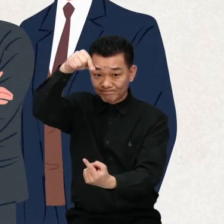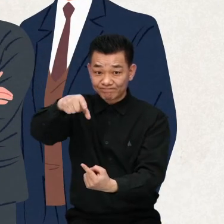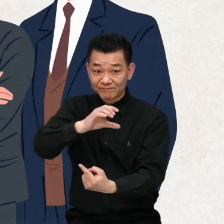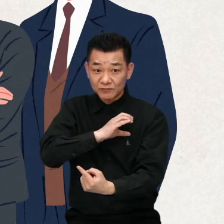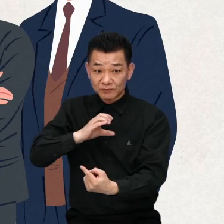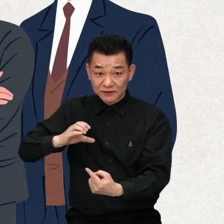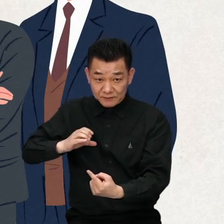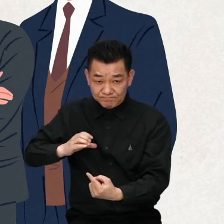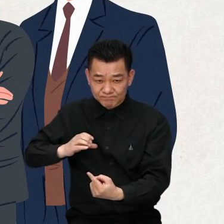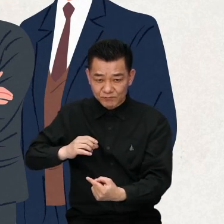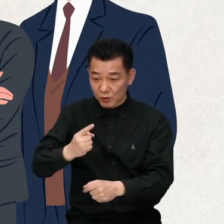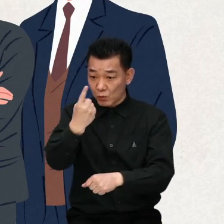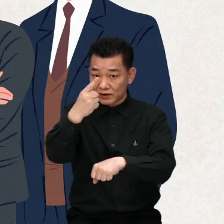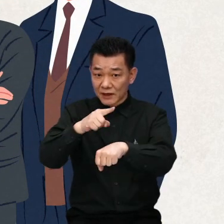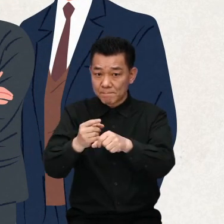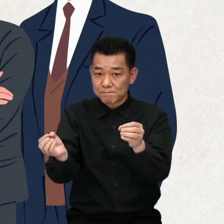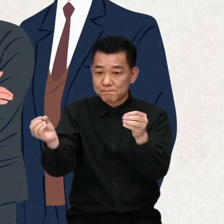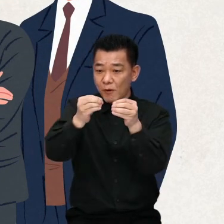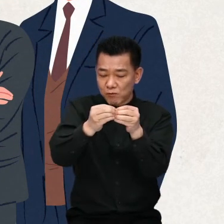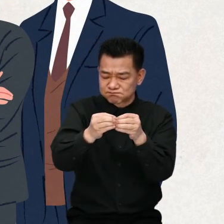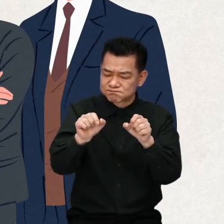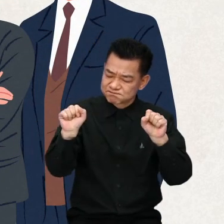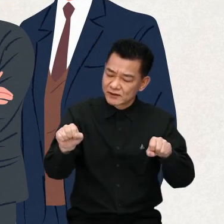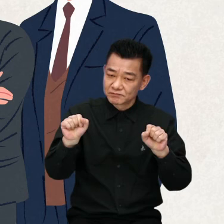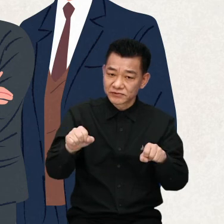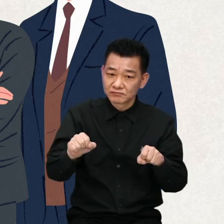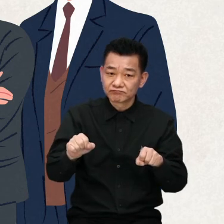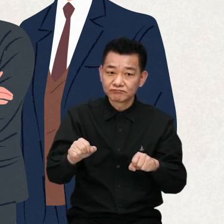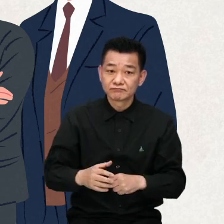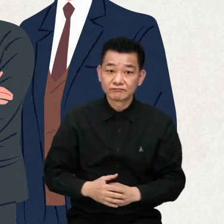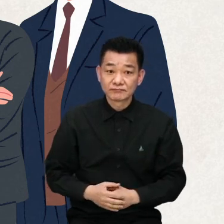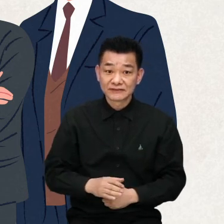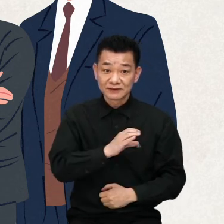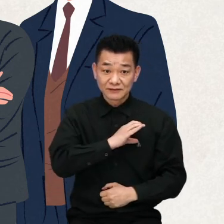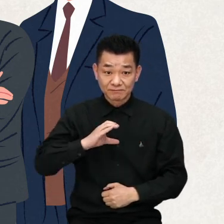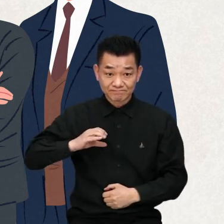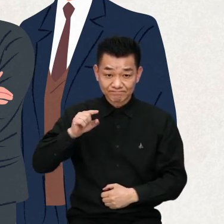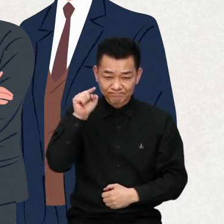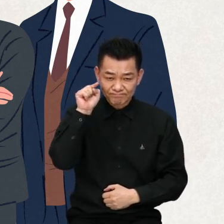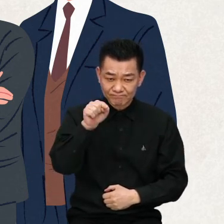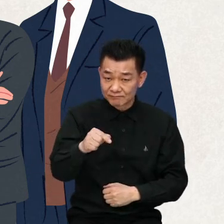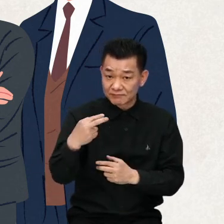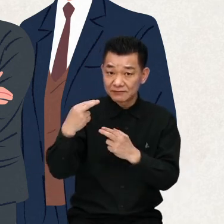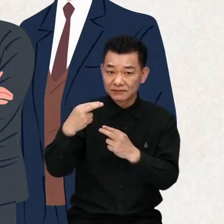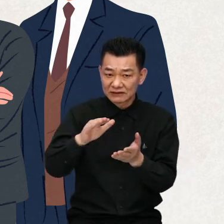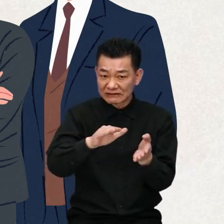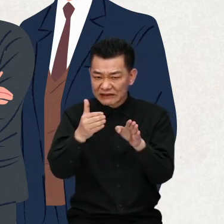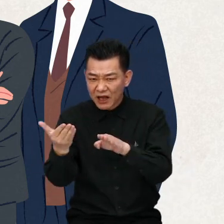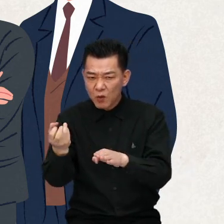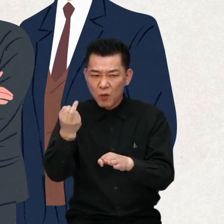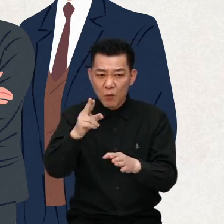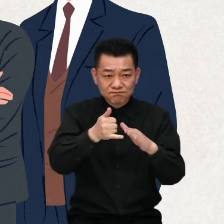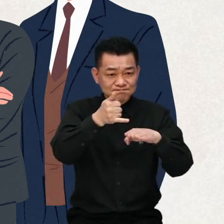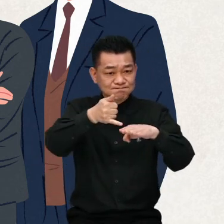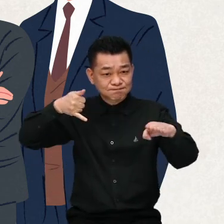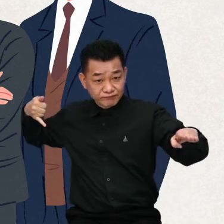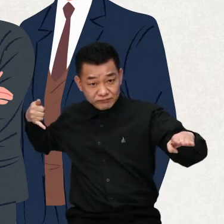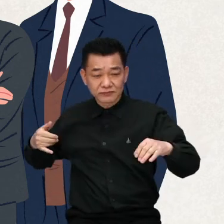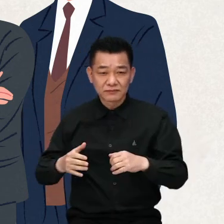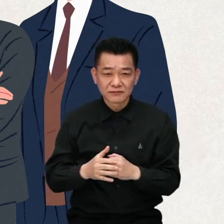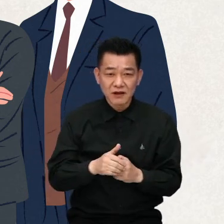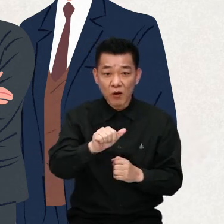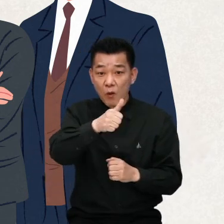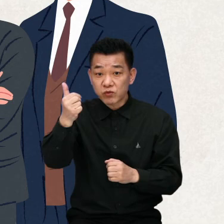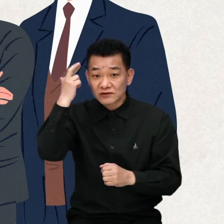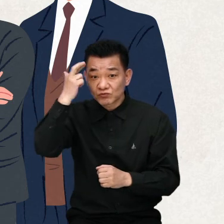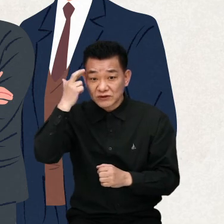Elected members shall be eligible for re-election once, and if a member of the committee dies or resigns, or declares that for any other